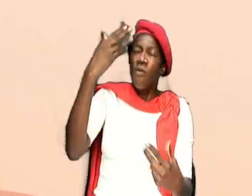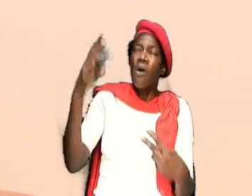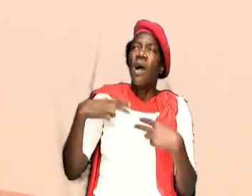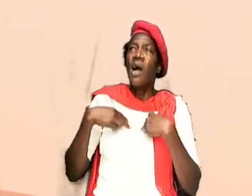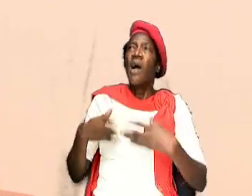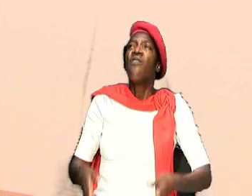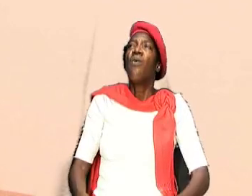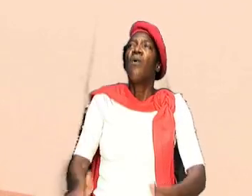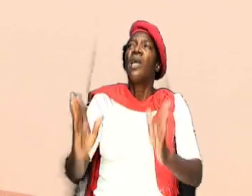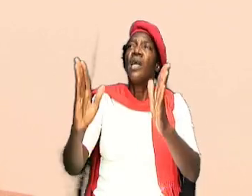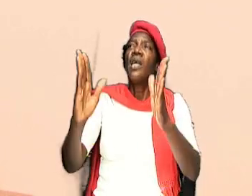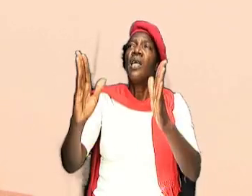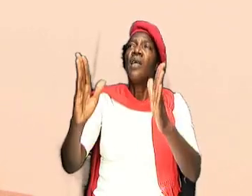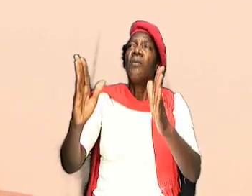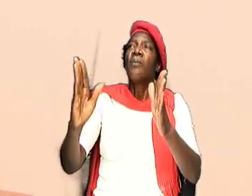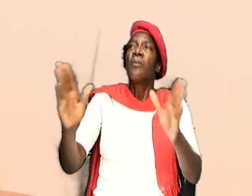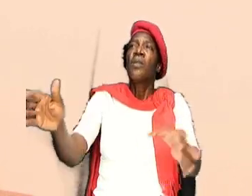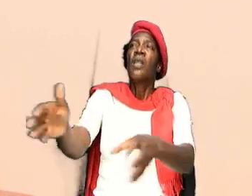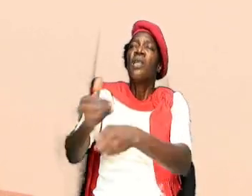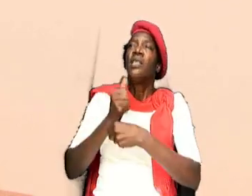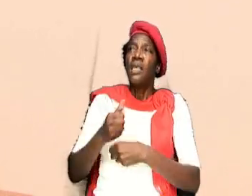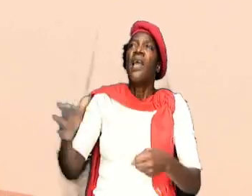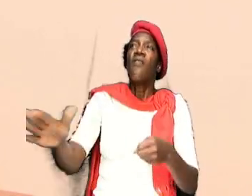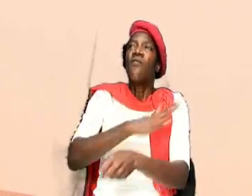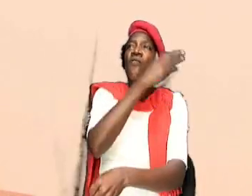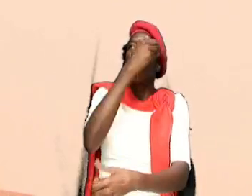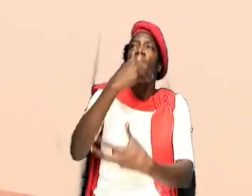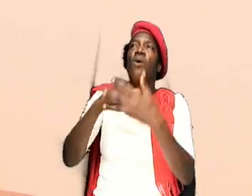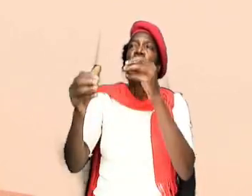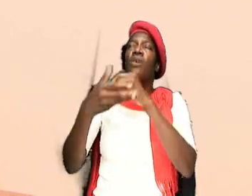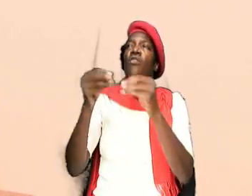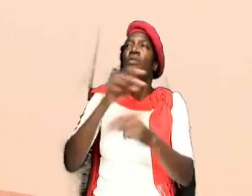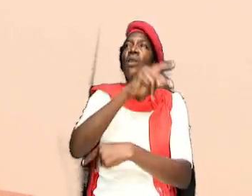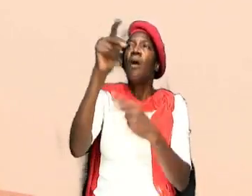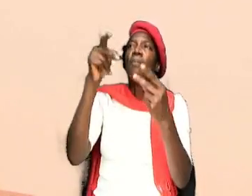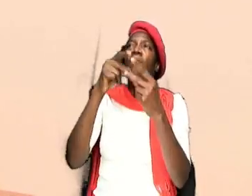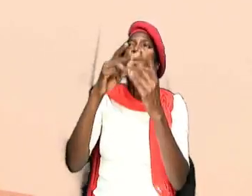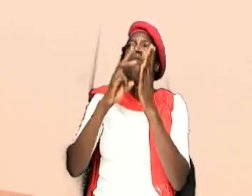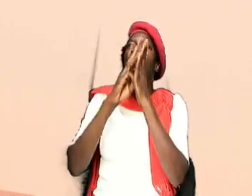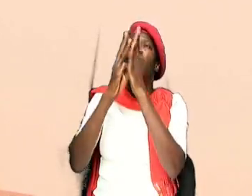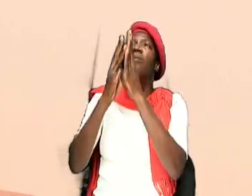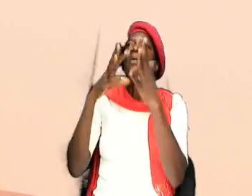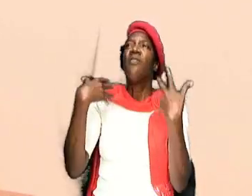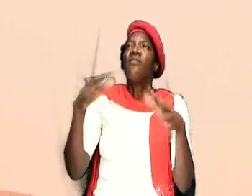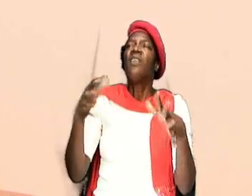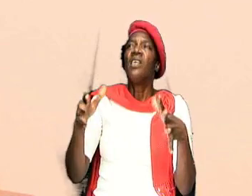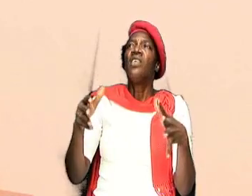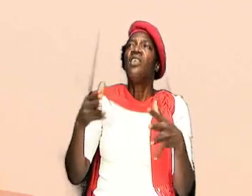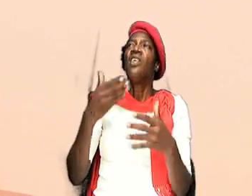have your own way and that you take full control. Let your perfect will be done as we